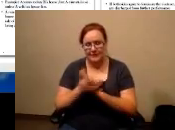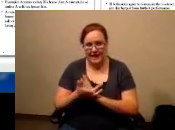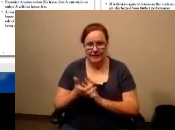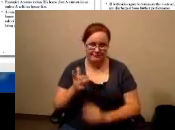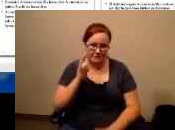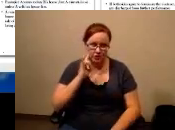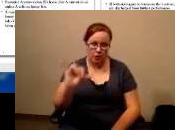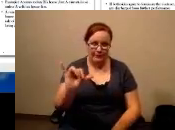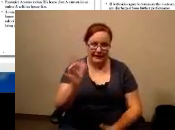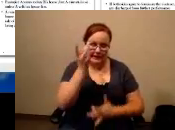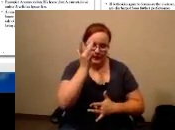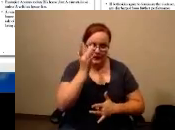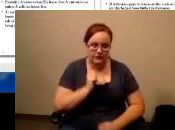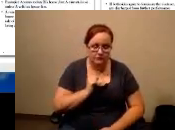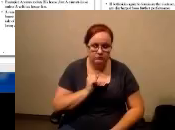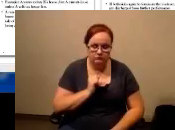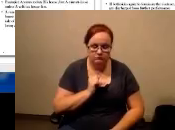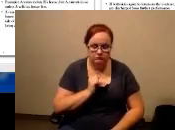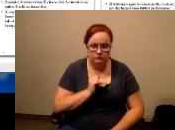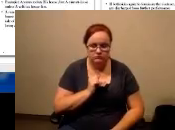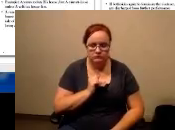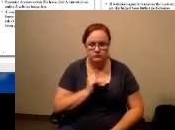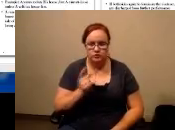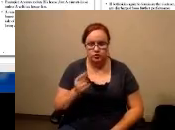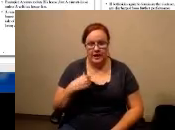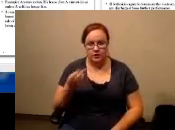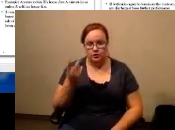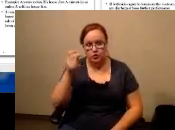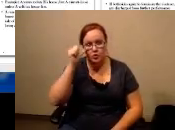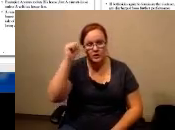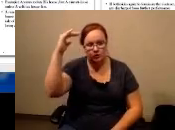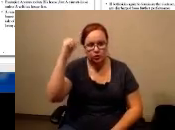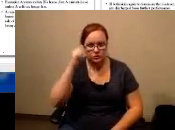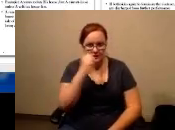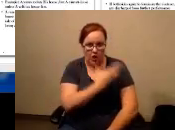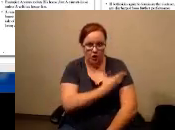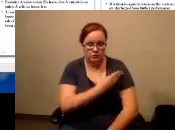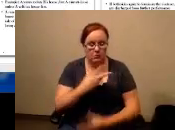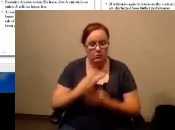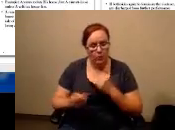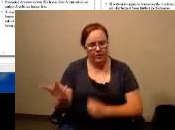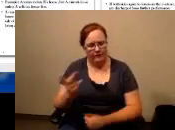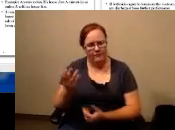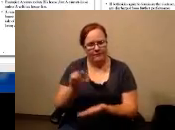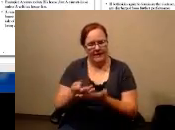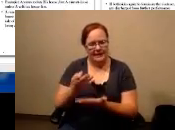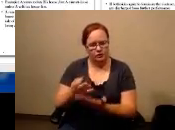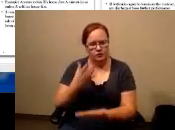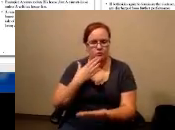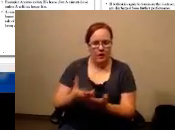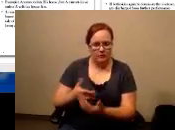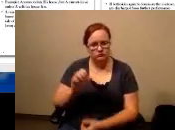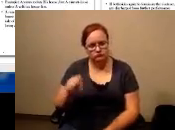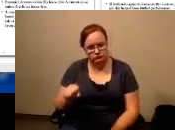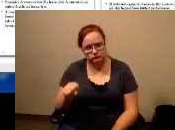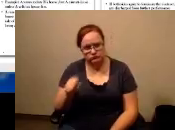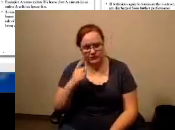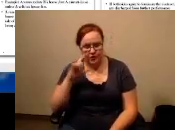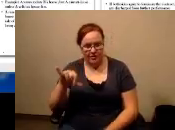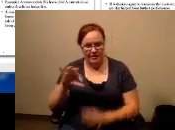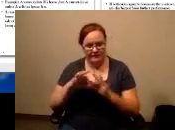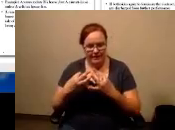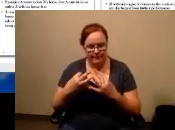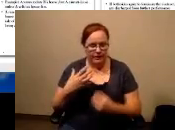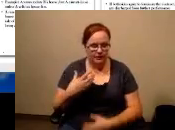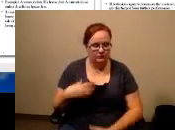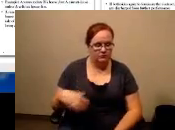ill, and she had 2 adult daughters, and both of them were doing quite well financially. For this family, the woman